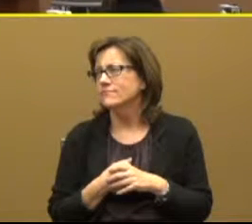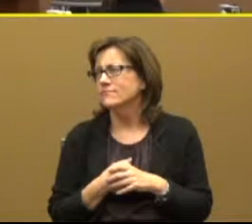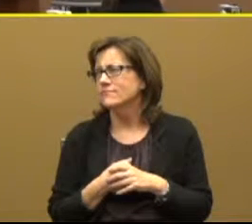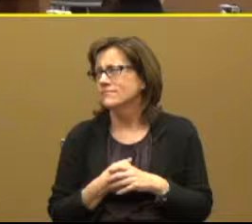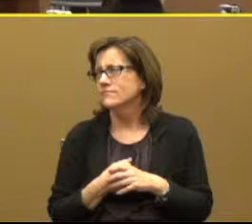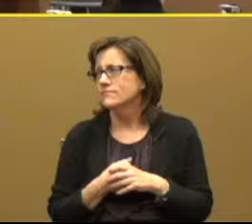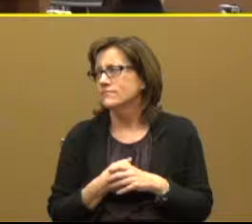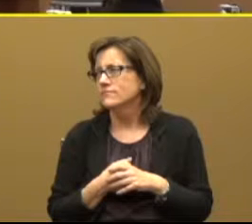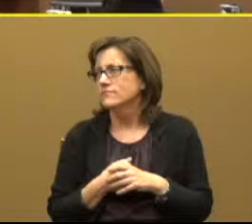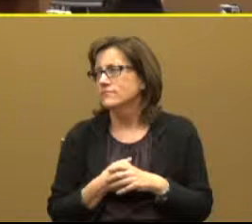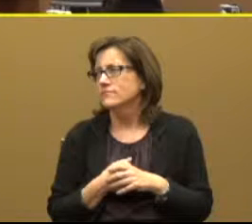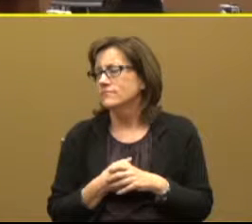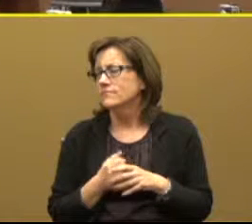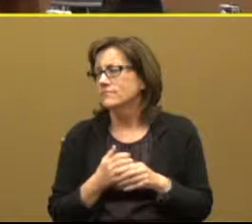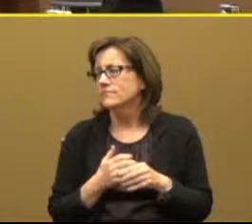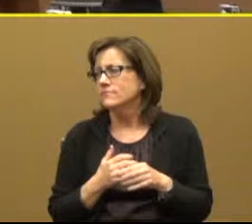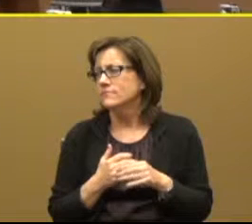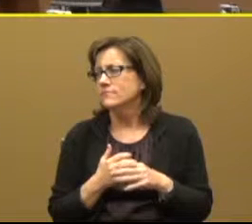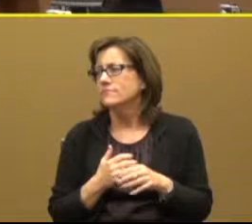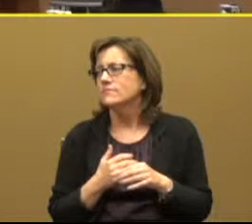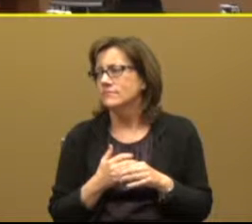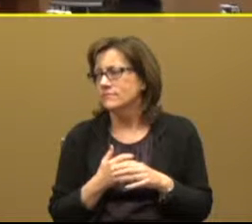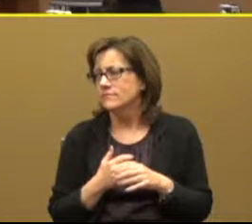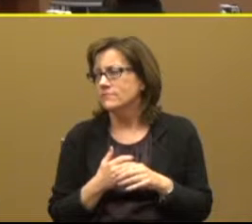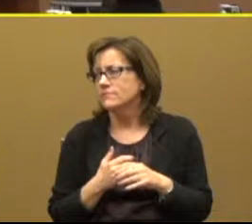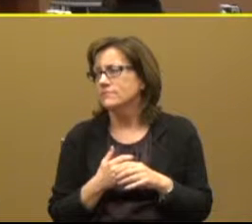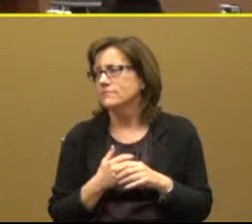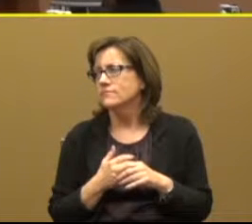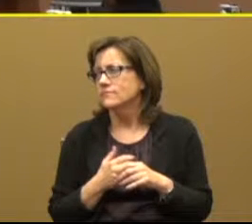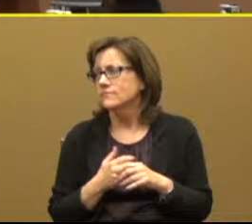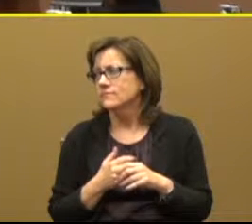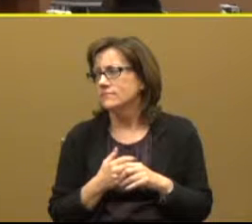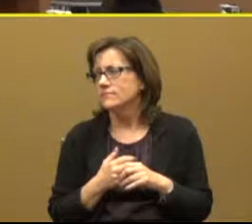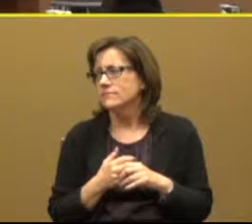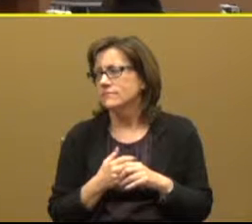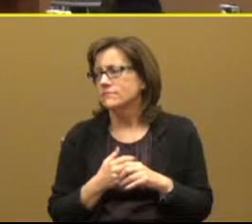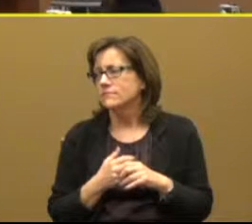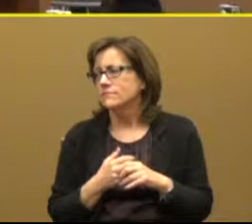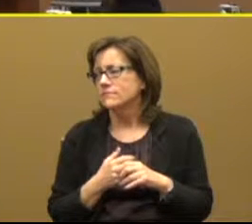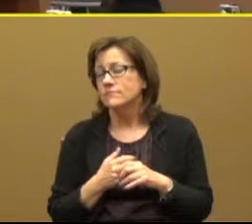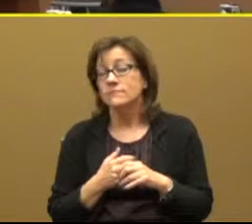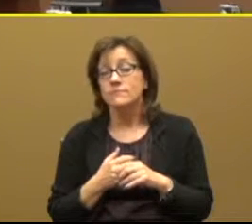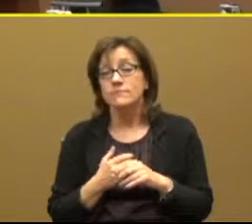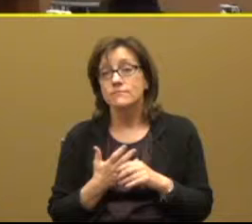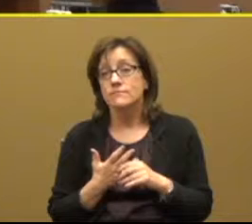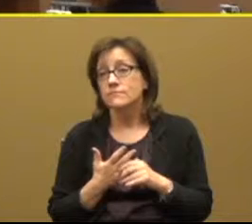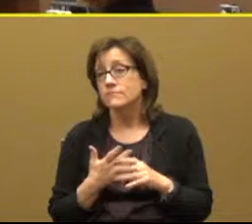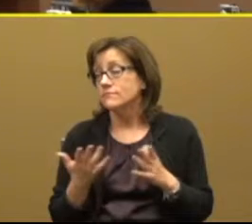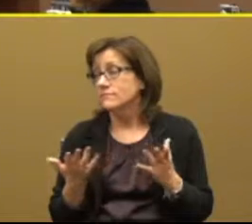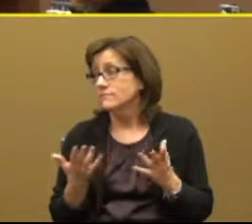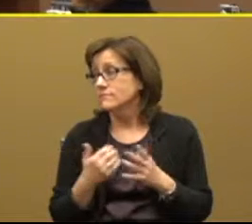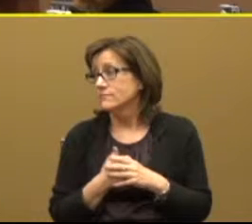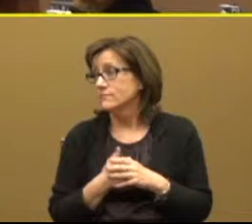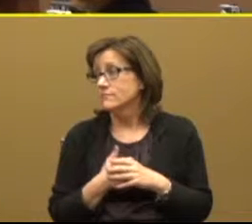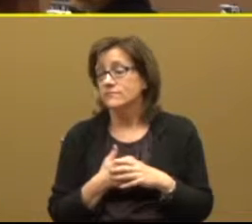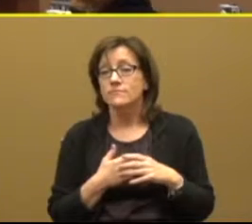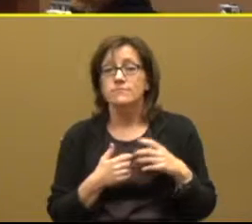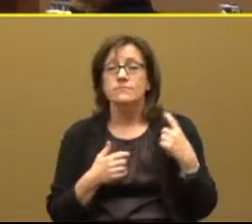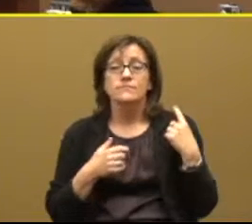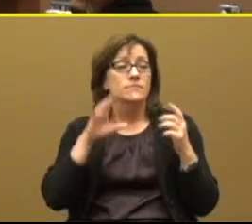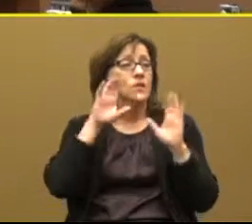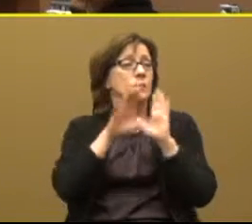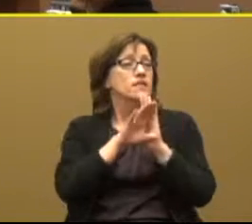it does become a little bit harder, but it's doable. So I have my pretzel